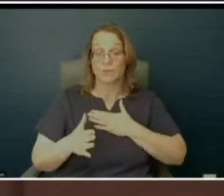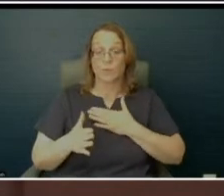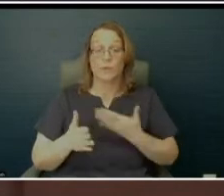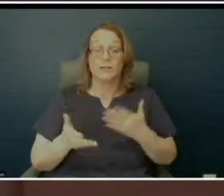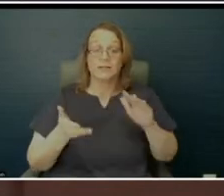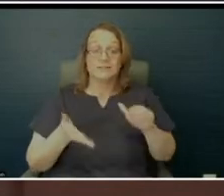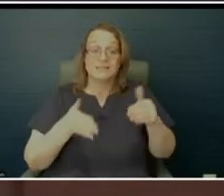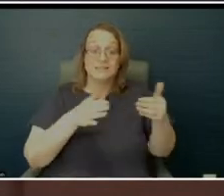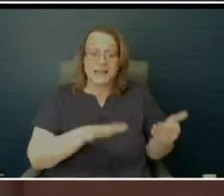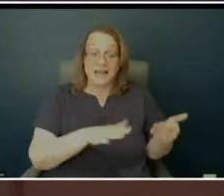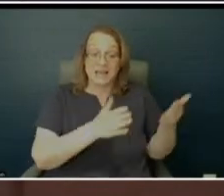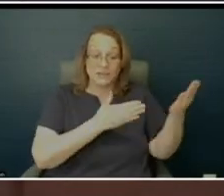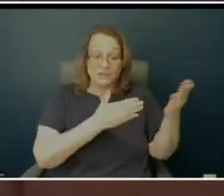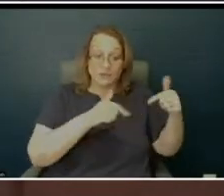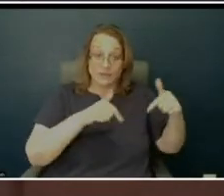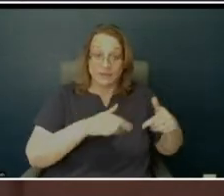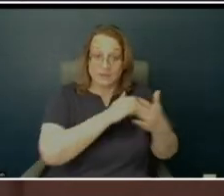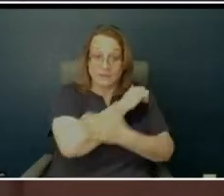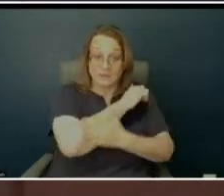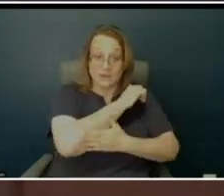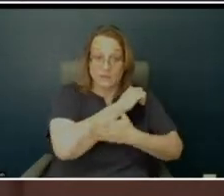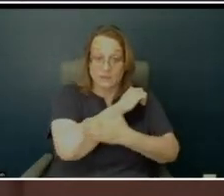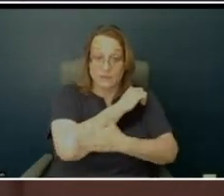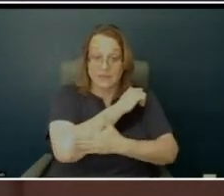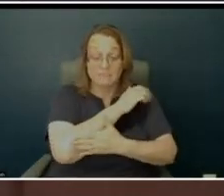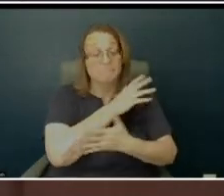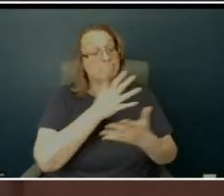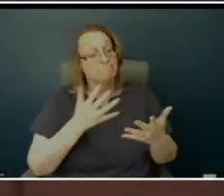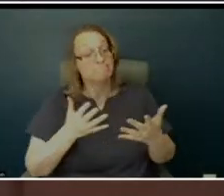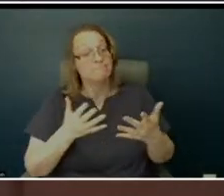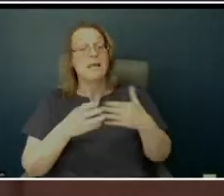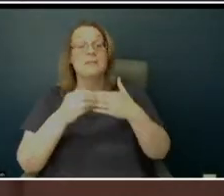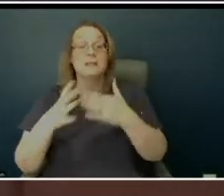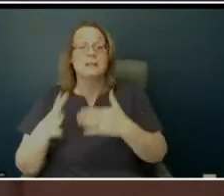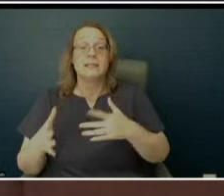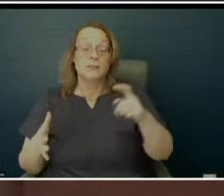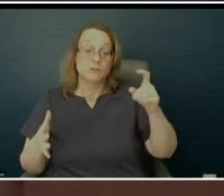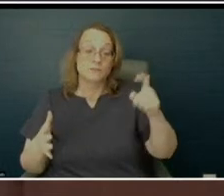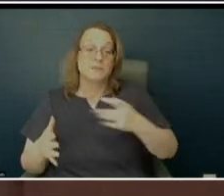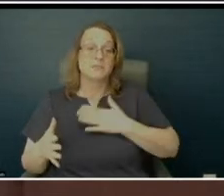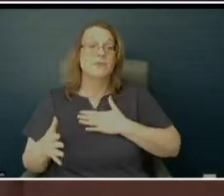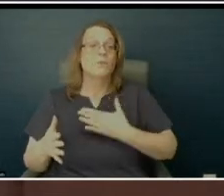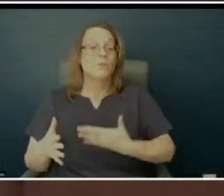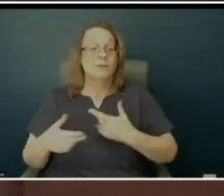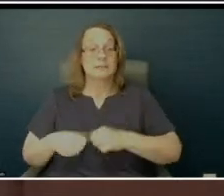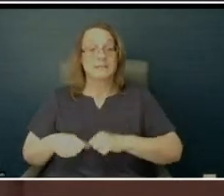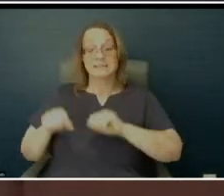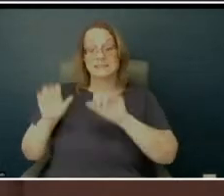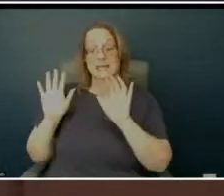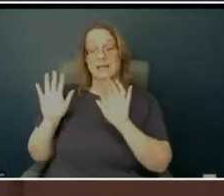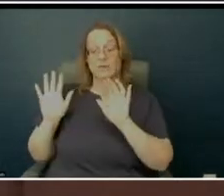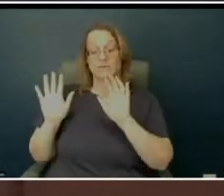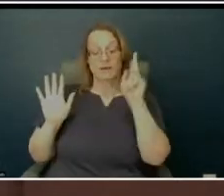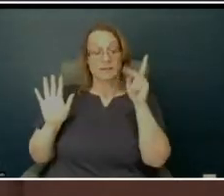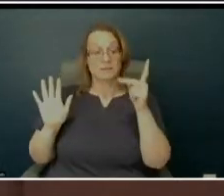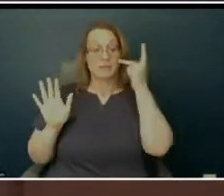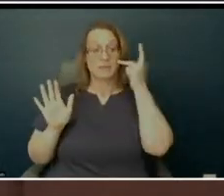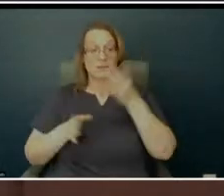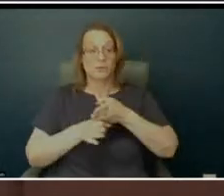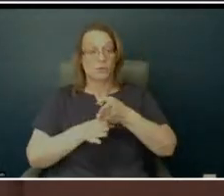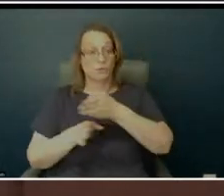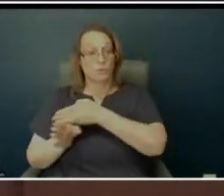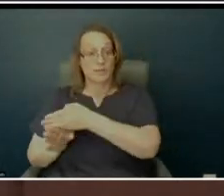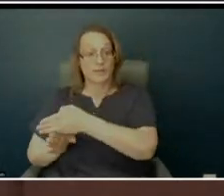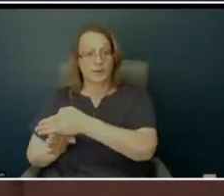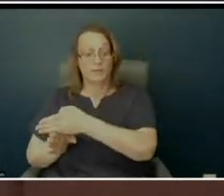to our country, we as leaders must at least be willing to sacrifice our political careers when